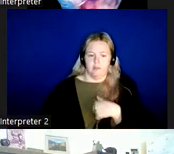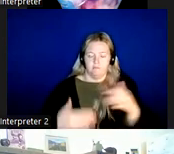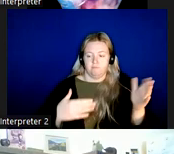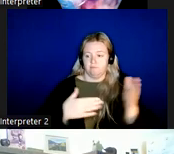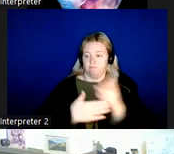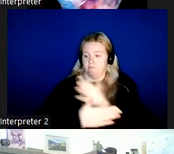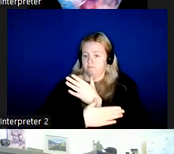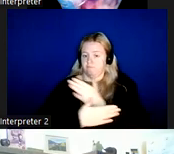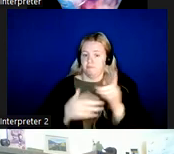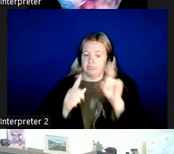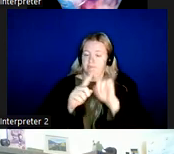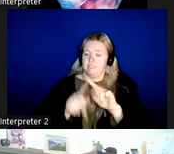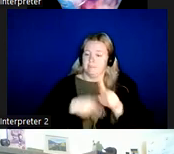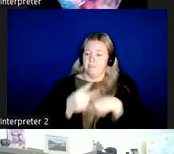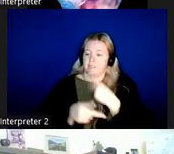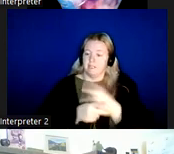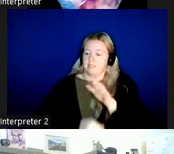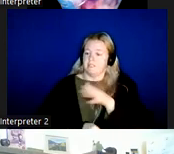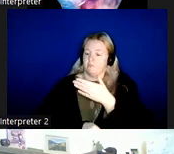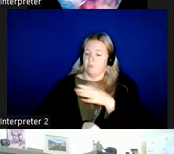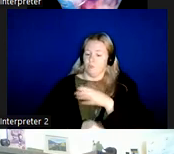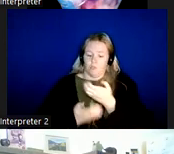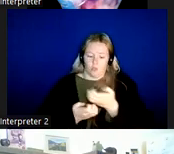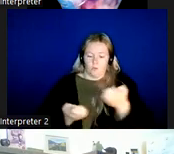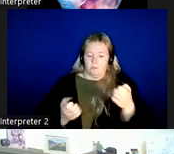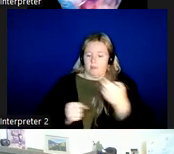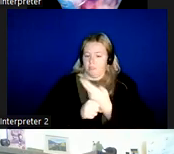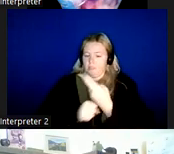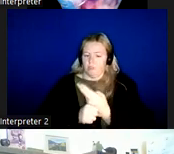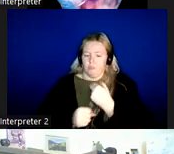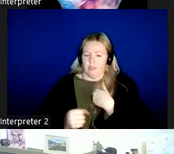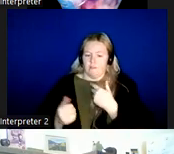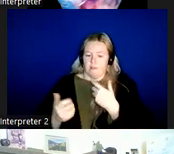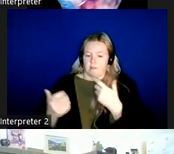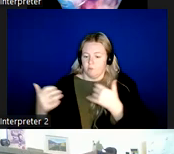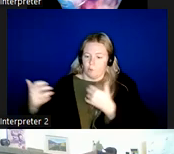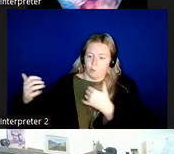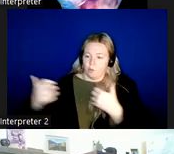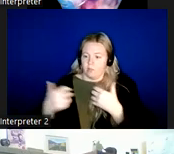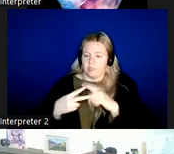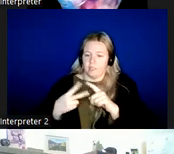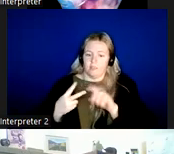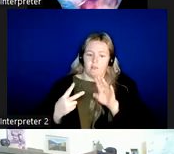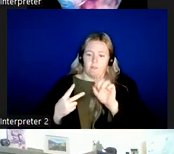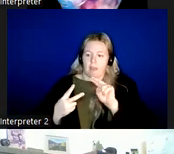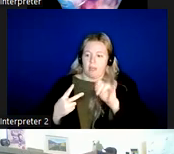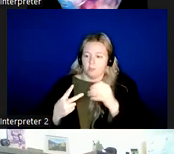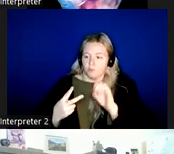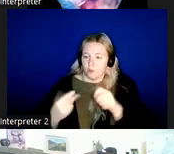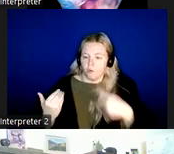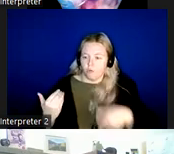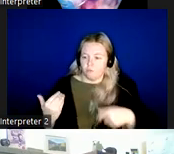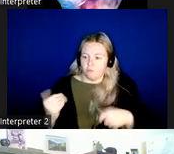a wide range of musical instruments. There's accordion, banjo. As soon as you walk into the space, you'll